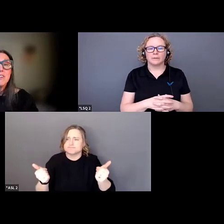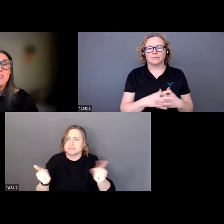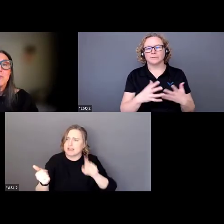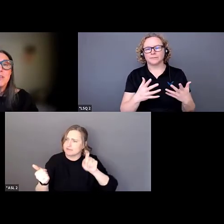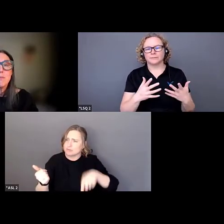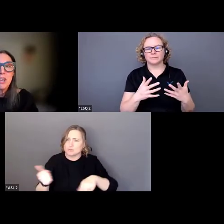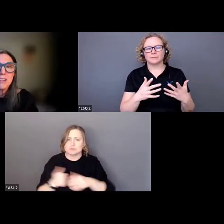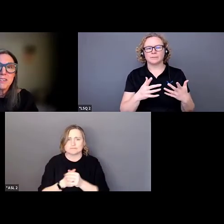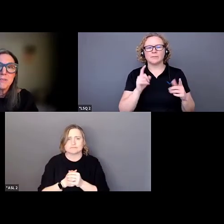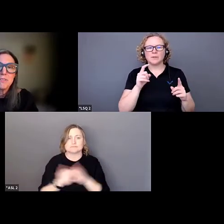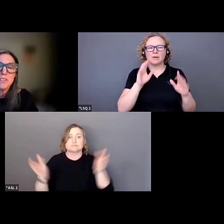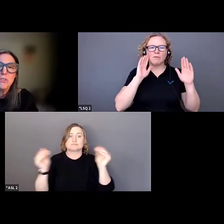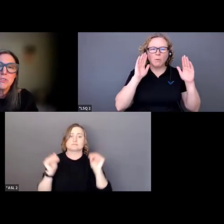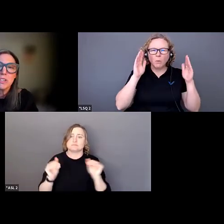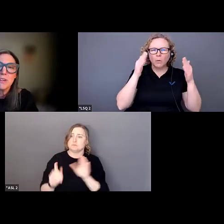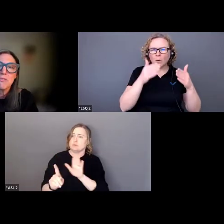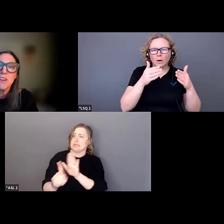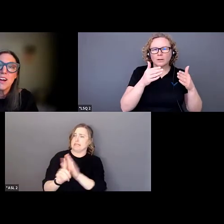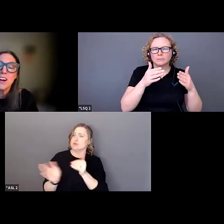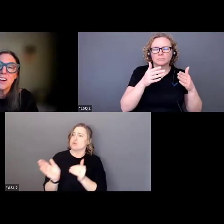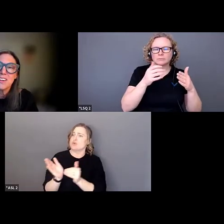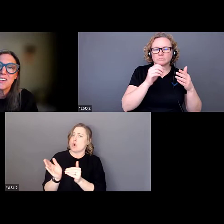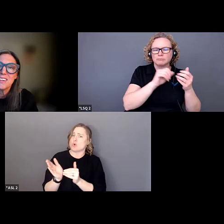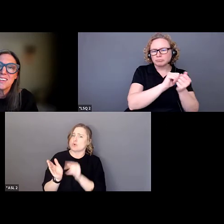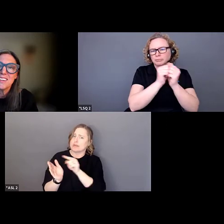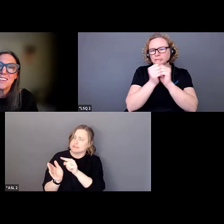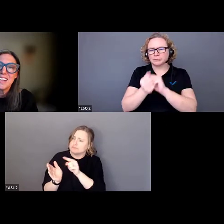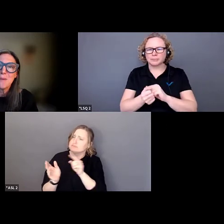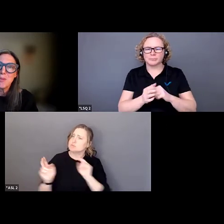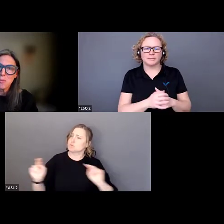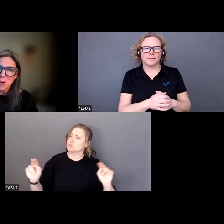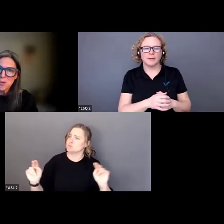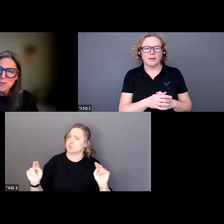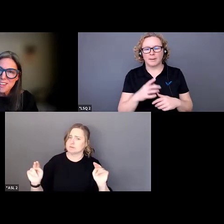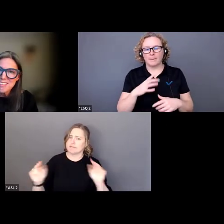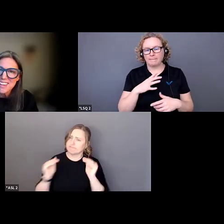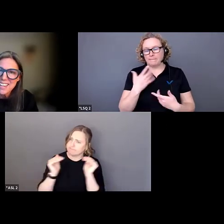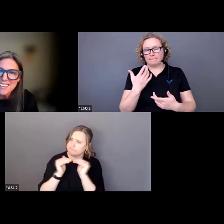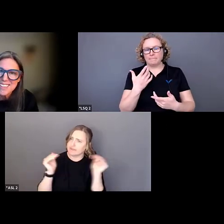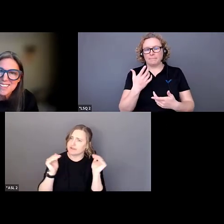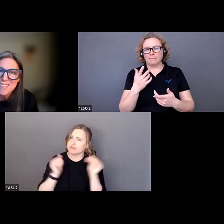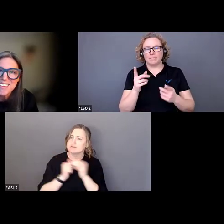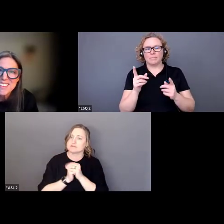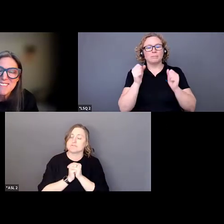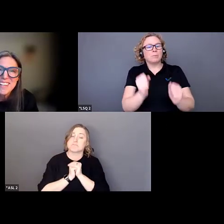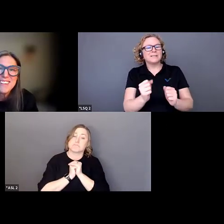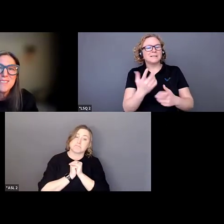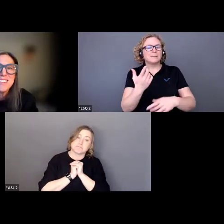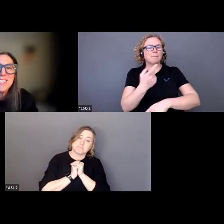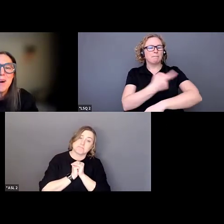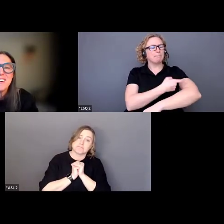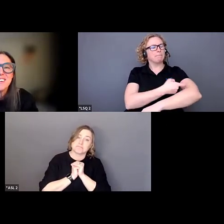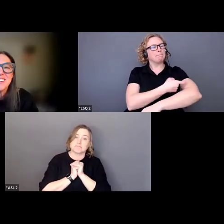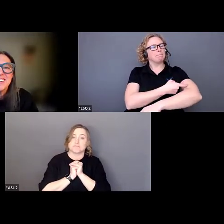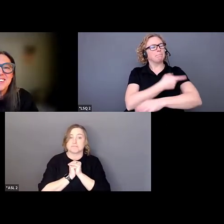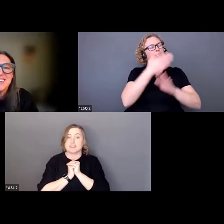He's a physician, so he's objective, neutral, and fair. And with our more nuanced analysis, we see we need to debunk the